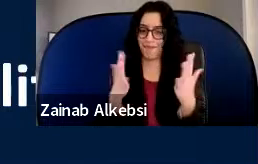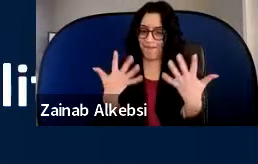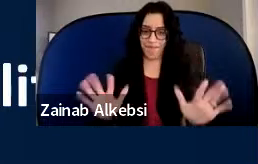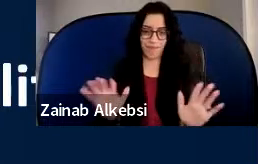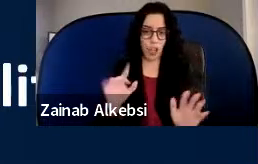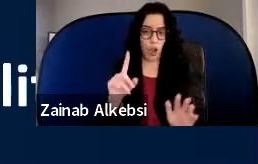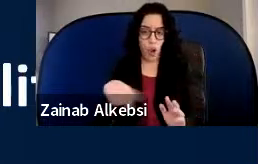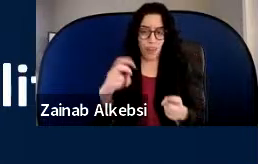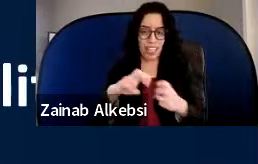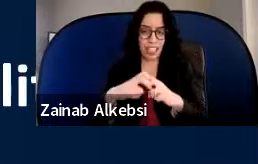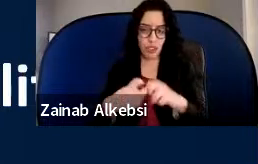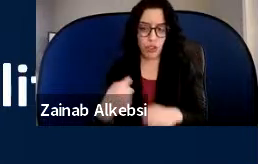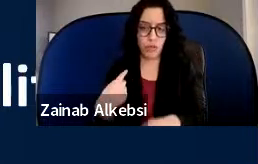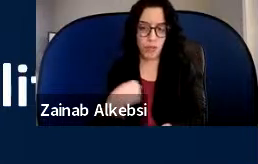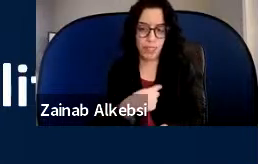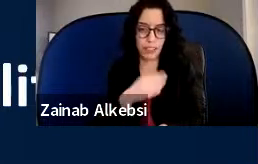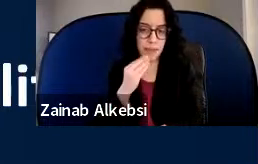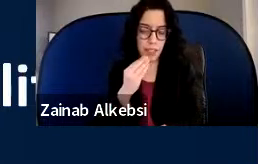slides.